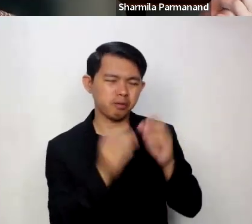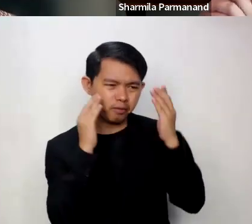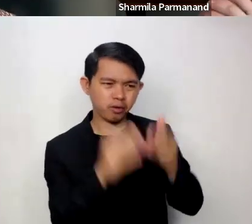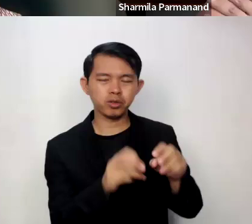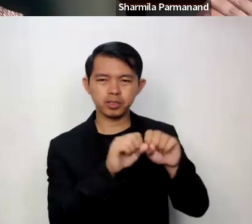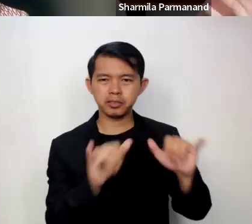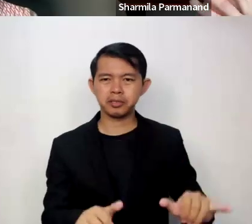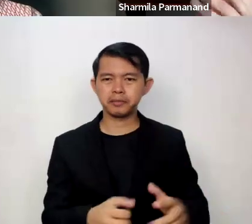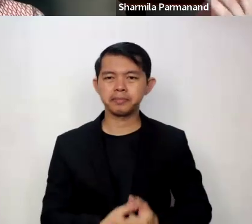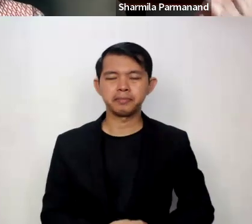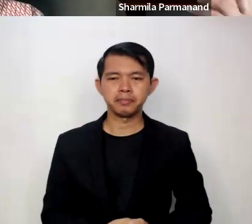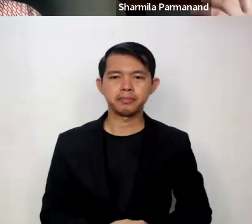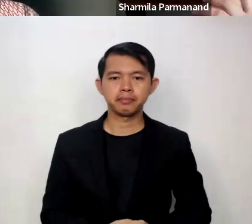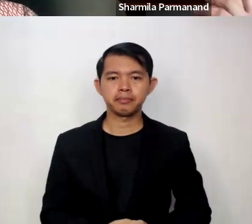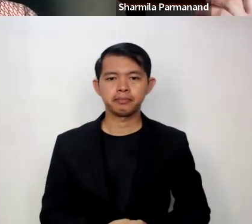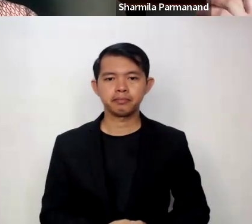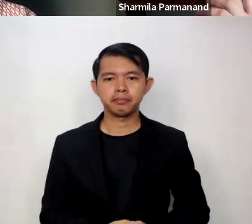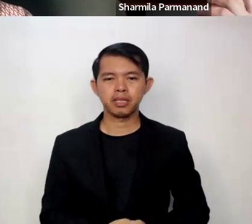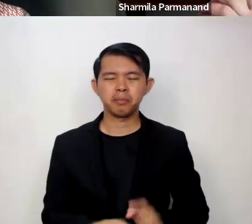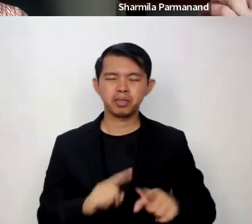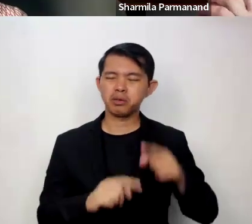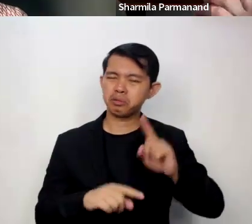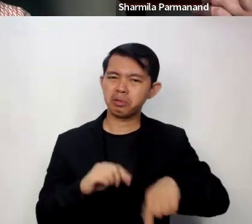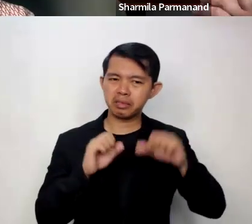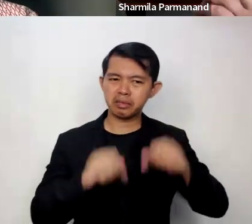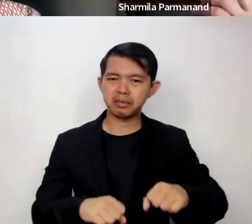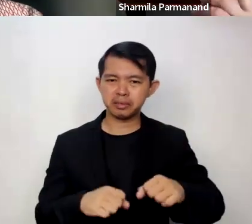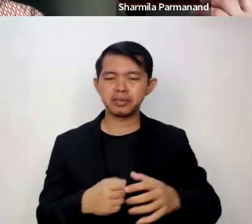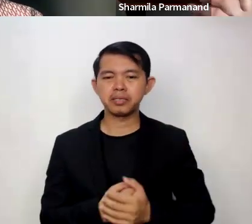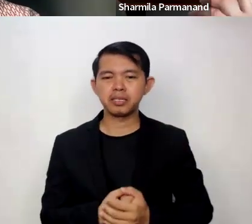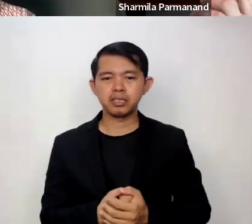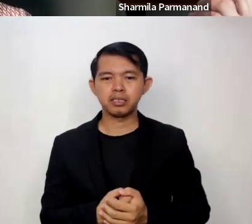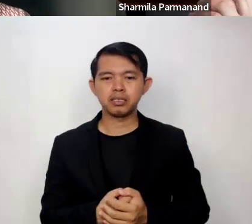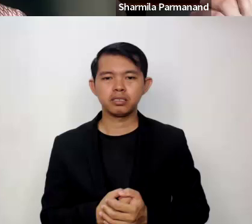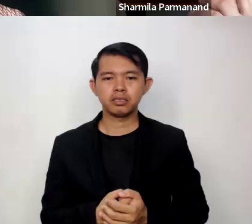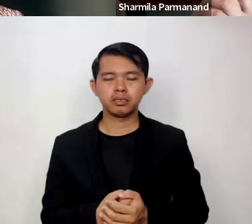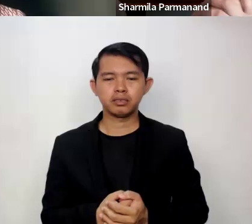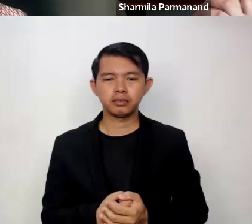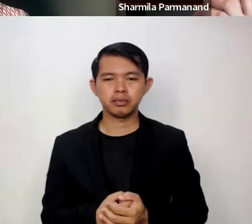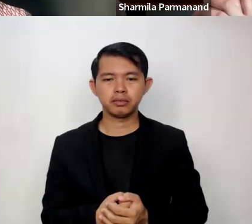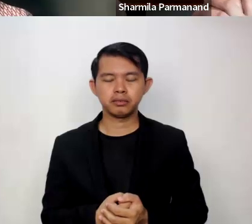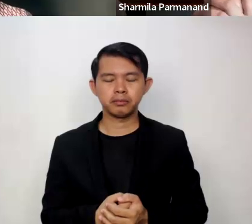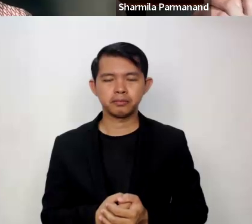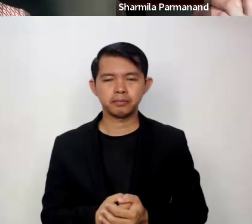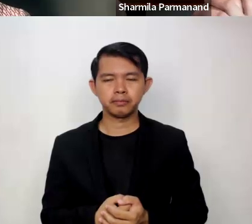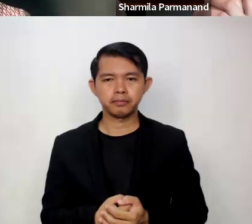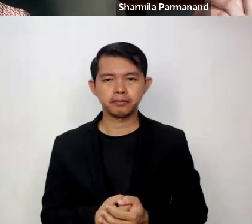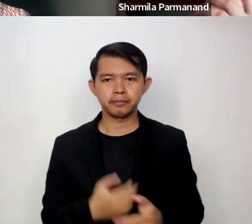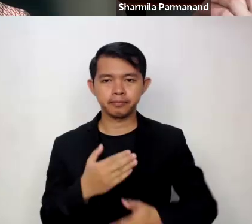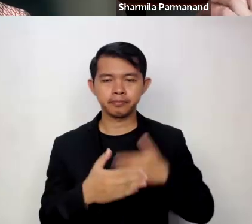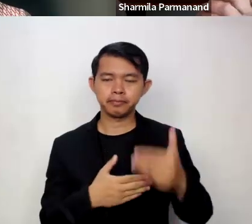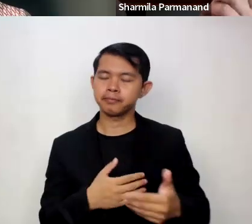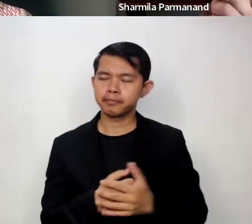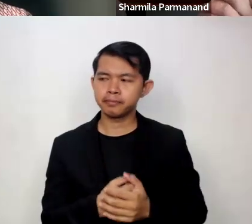fully agree with this kasi may mga decolonial scholars naman like Walter Mignolo na napaka-epistemic lang din ng focus, diba?